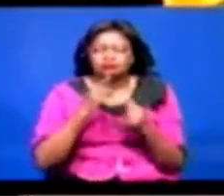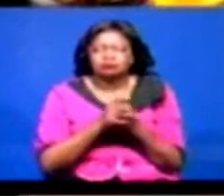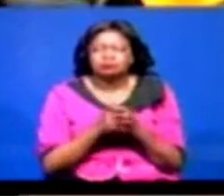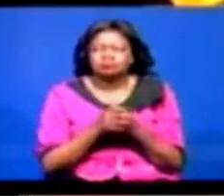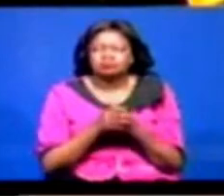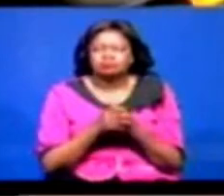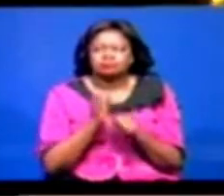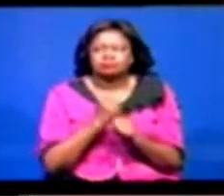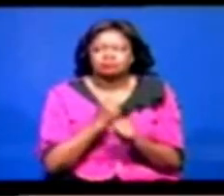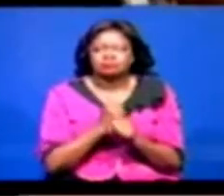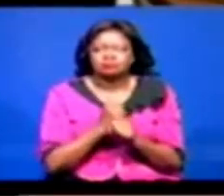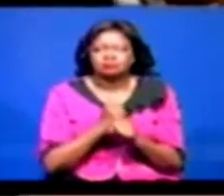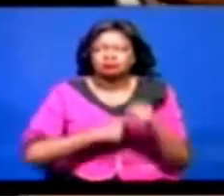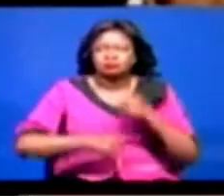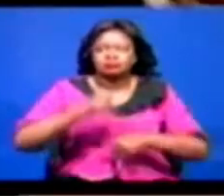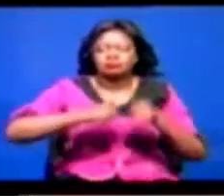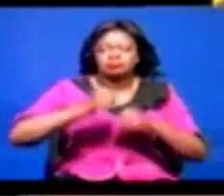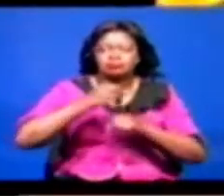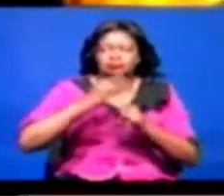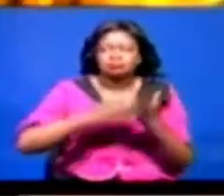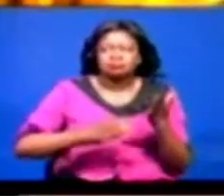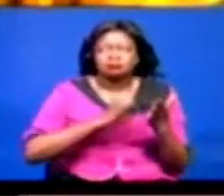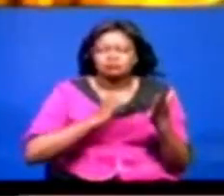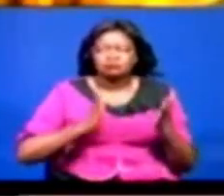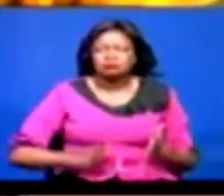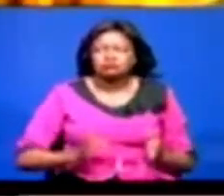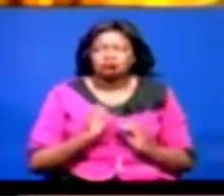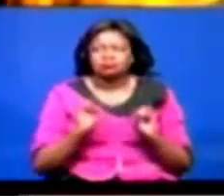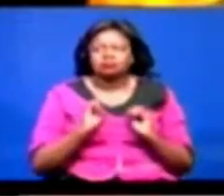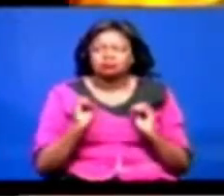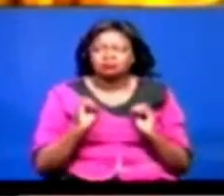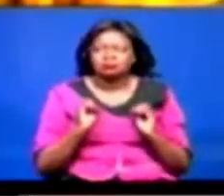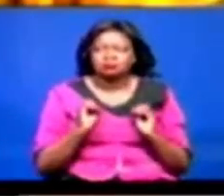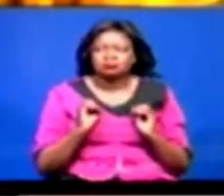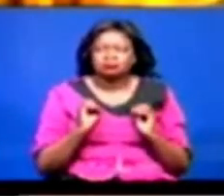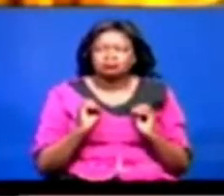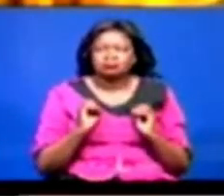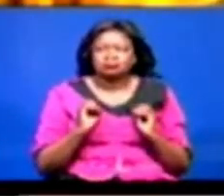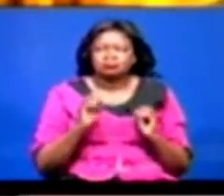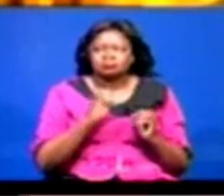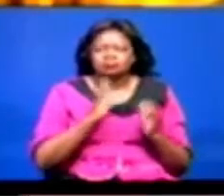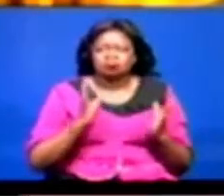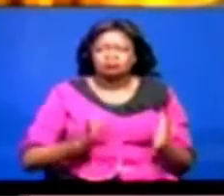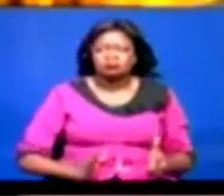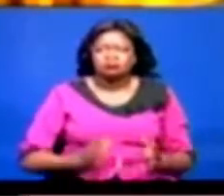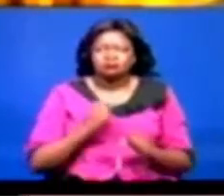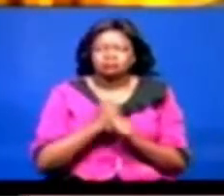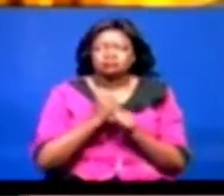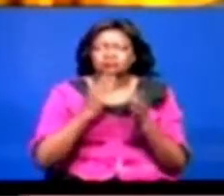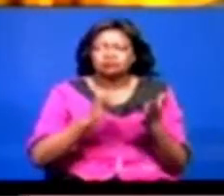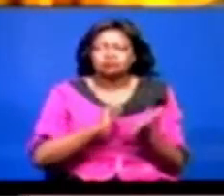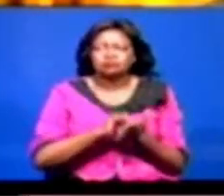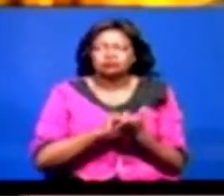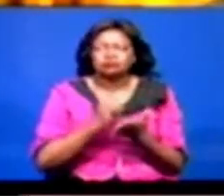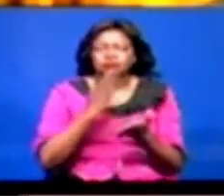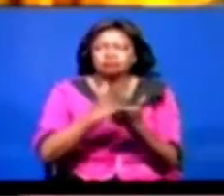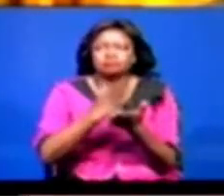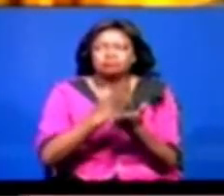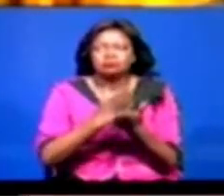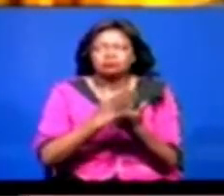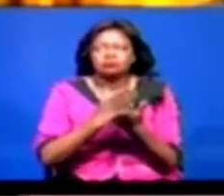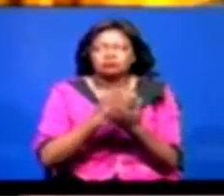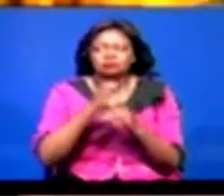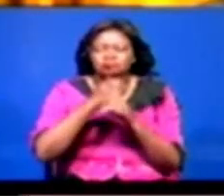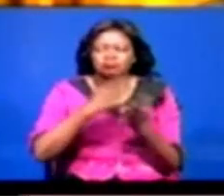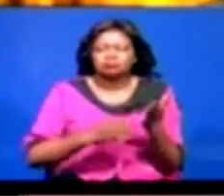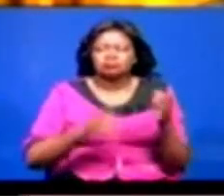undertakes activities on behalf of the commissioners. It's actually the other way around. It is the commission employees that undertake the verification process on behalf of